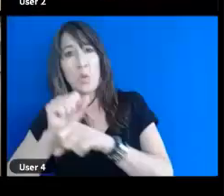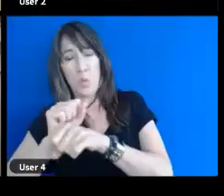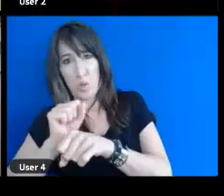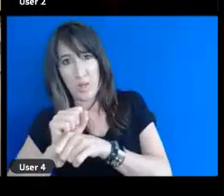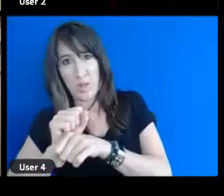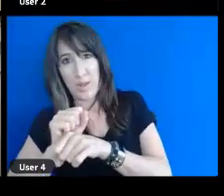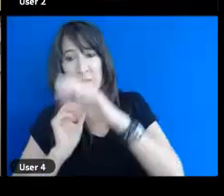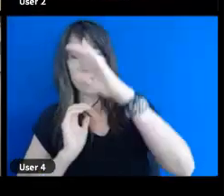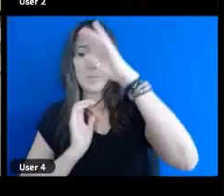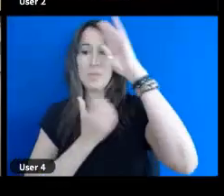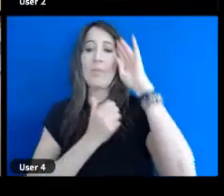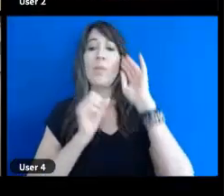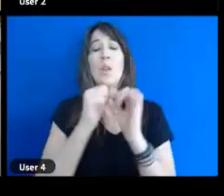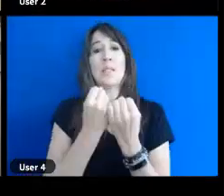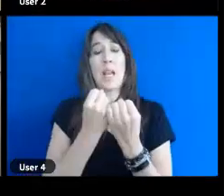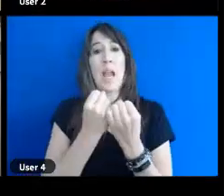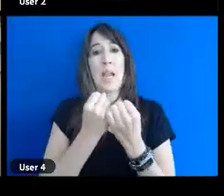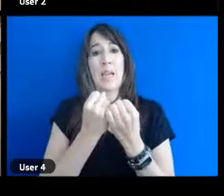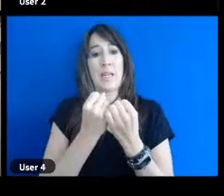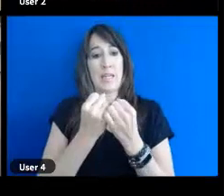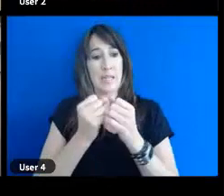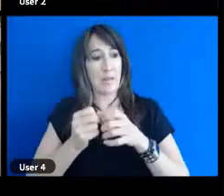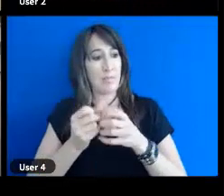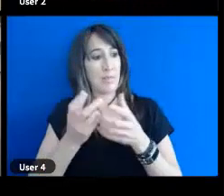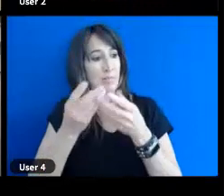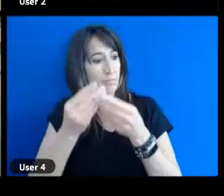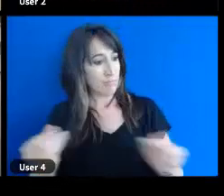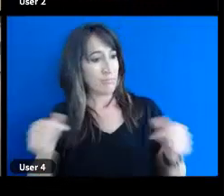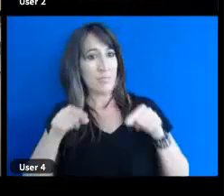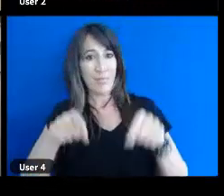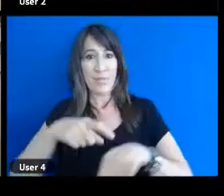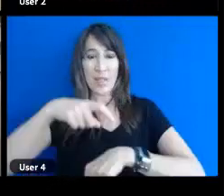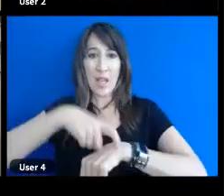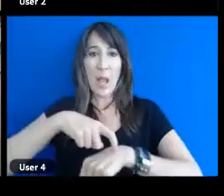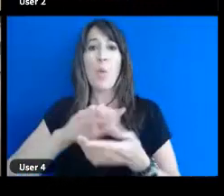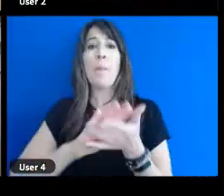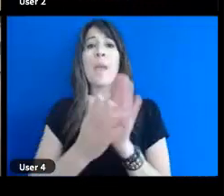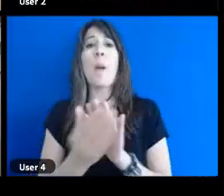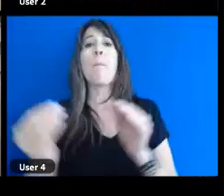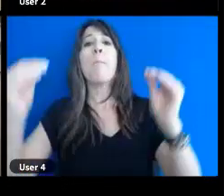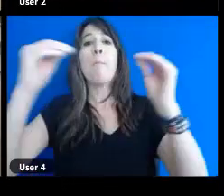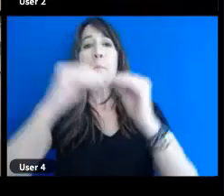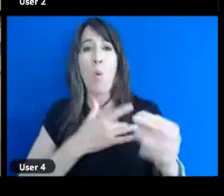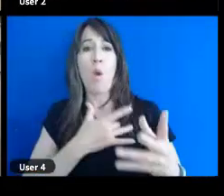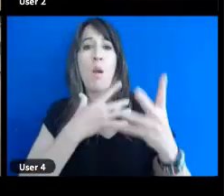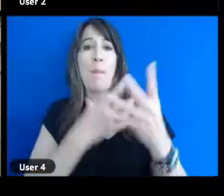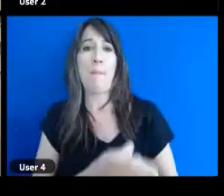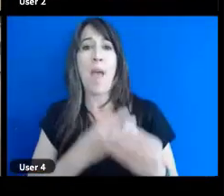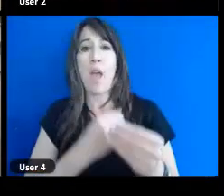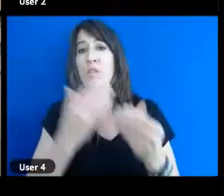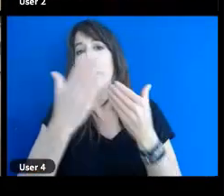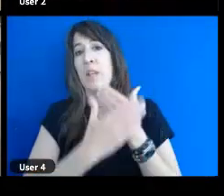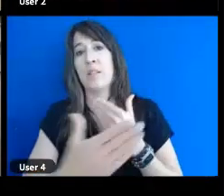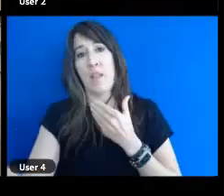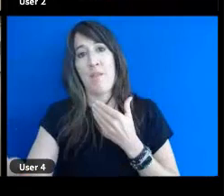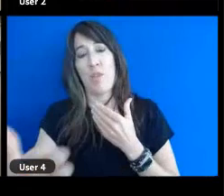our society comes out of this period more compassionate than ever, which I happen to believe we